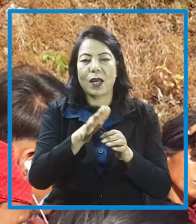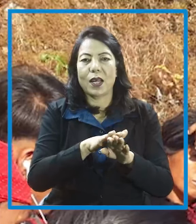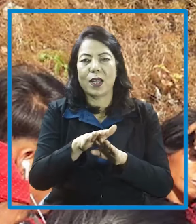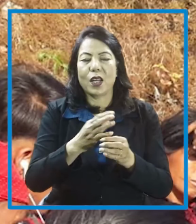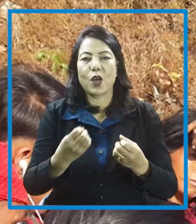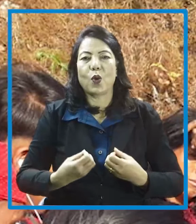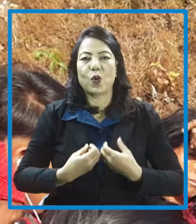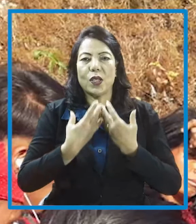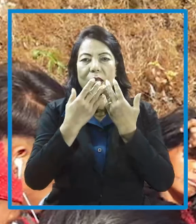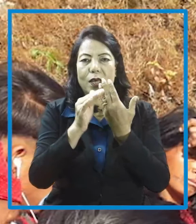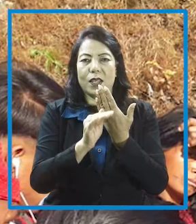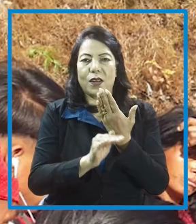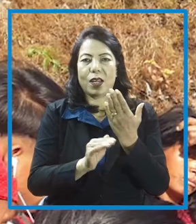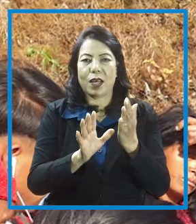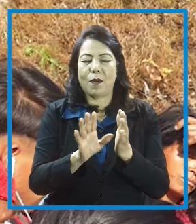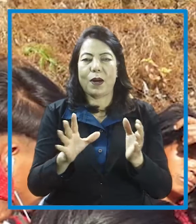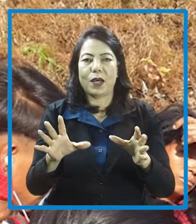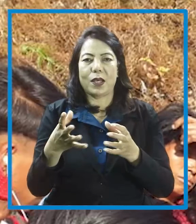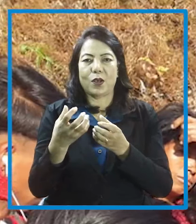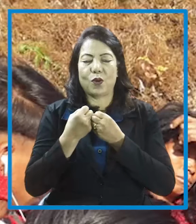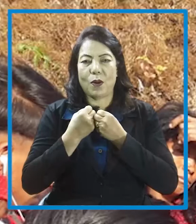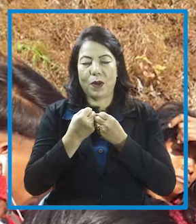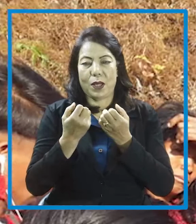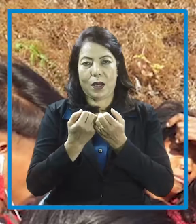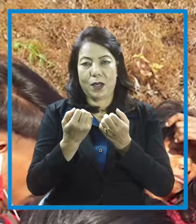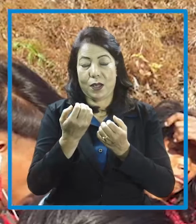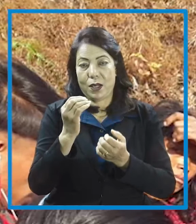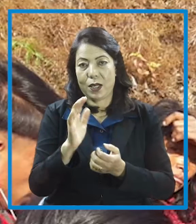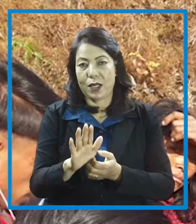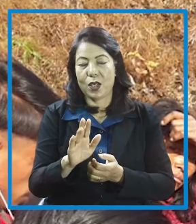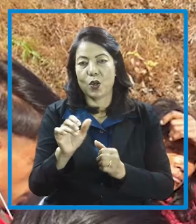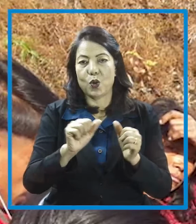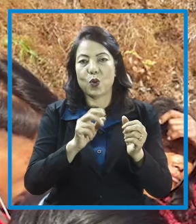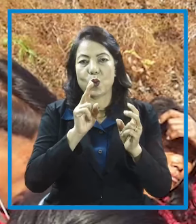very high level of ownership of project activities. And